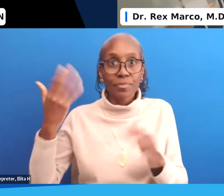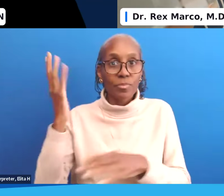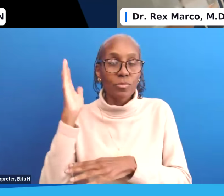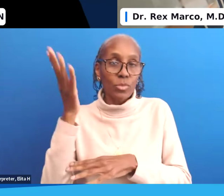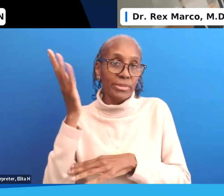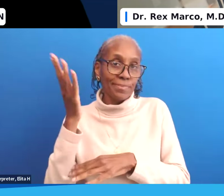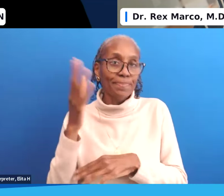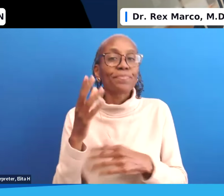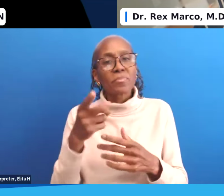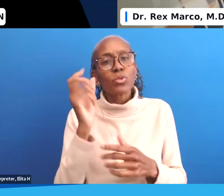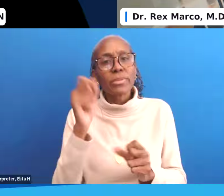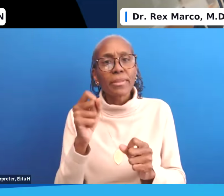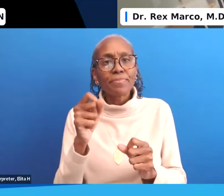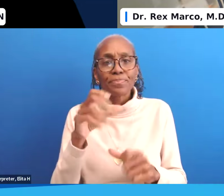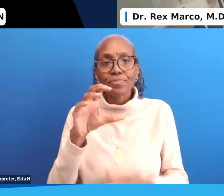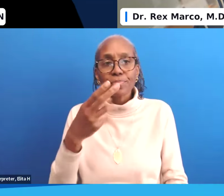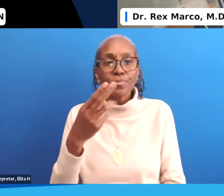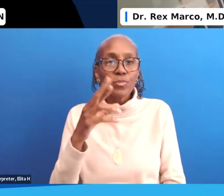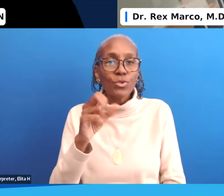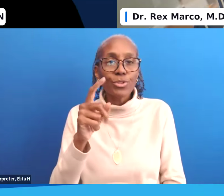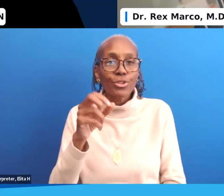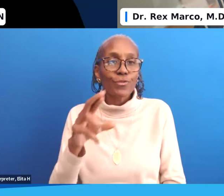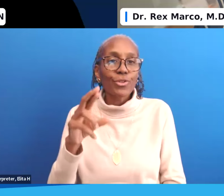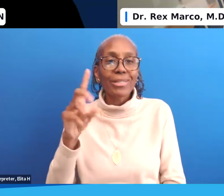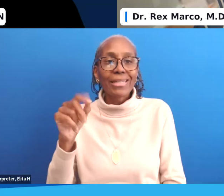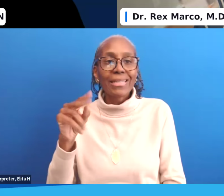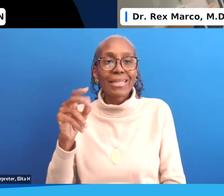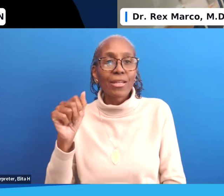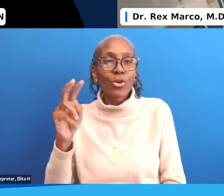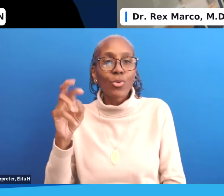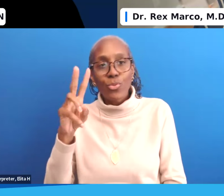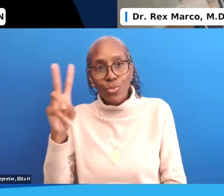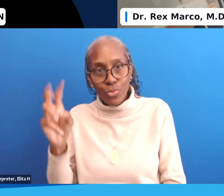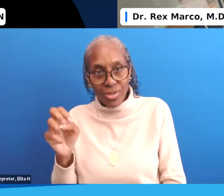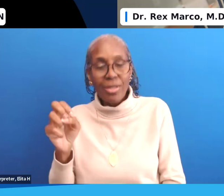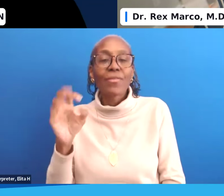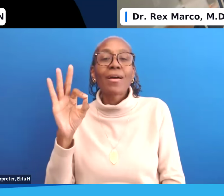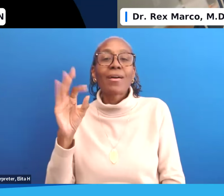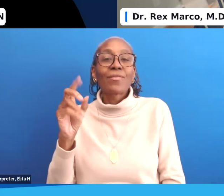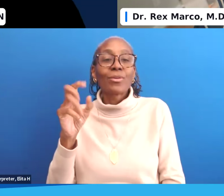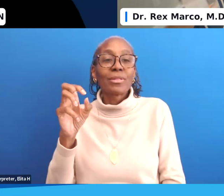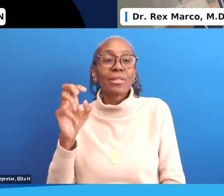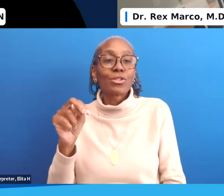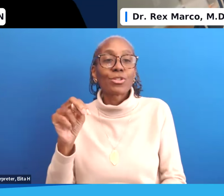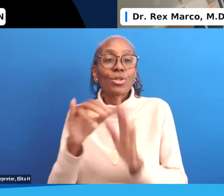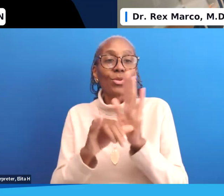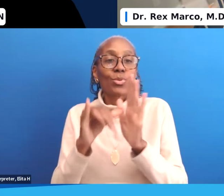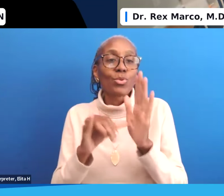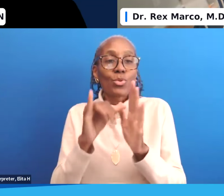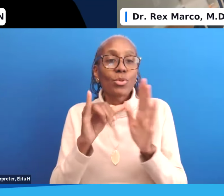presentations, you can go to the Christopher and Dana Reeve Foundation YouTube channel, Nurse Linda,